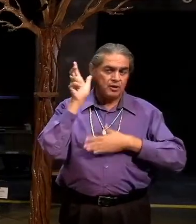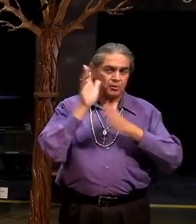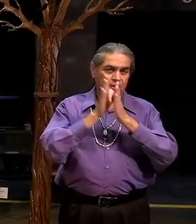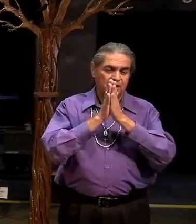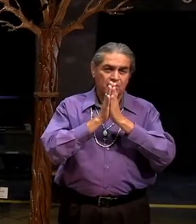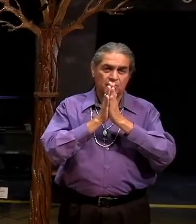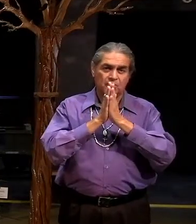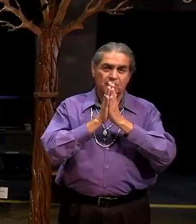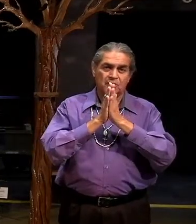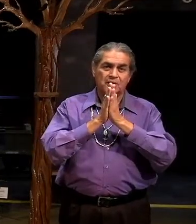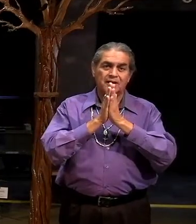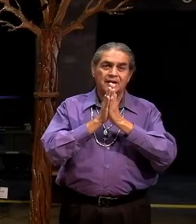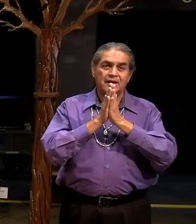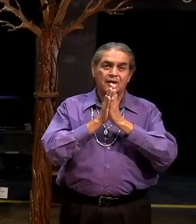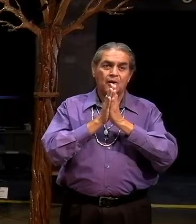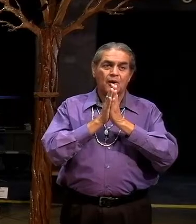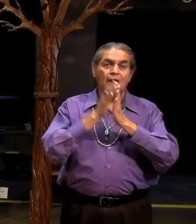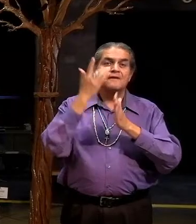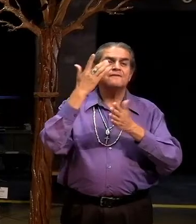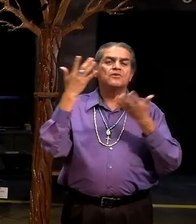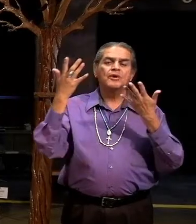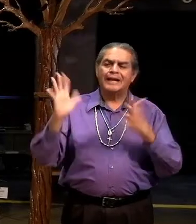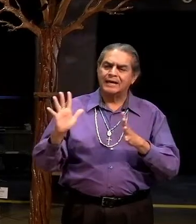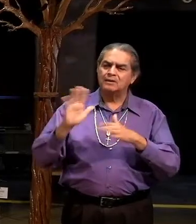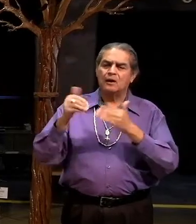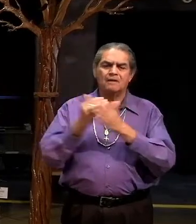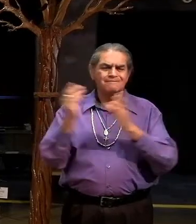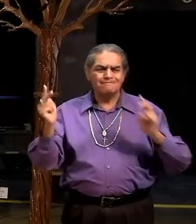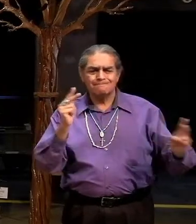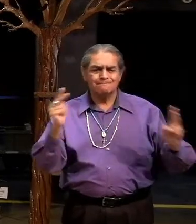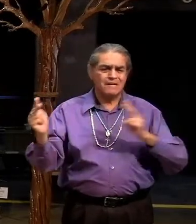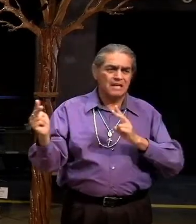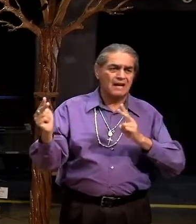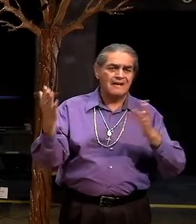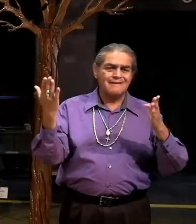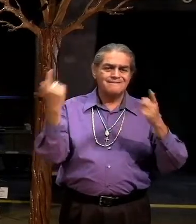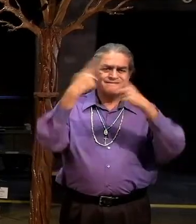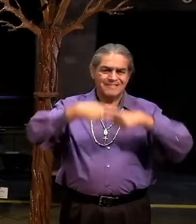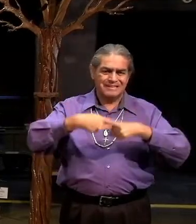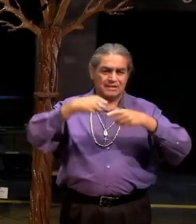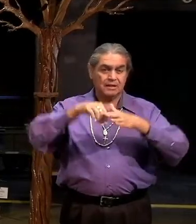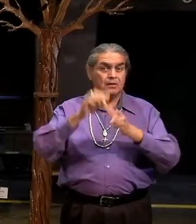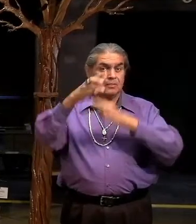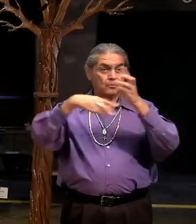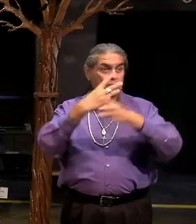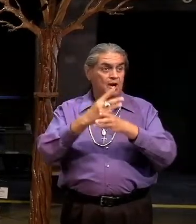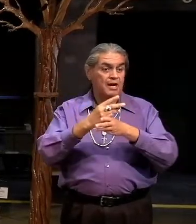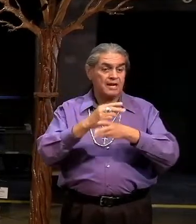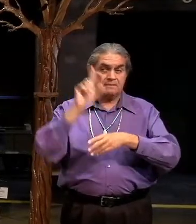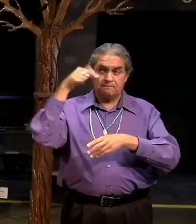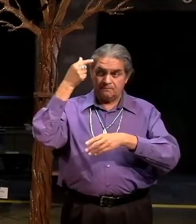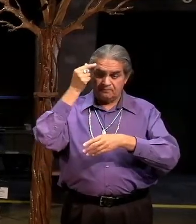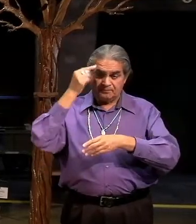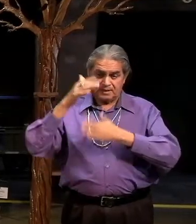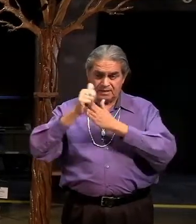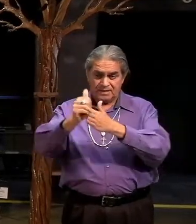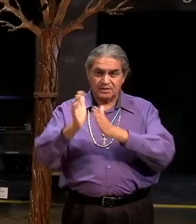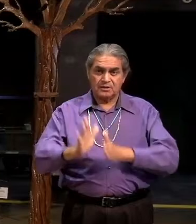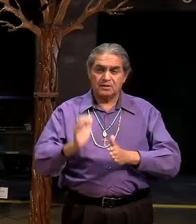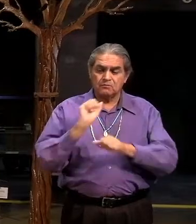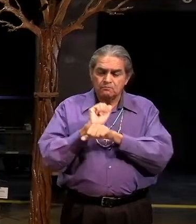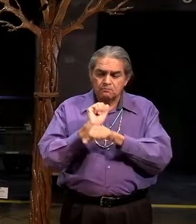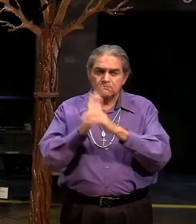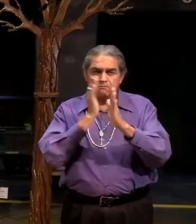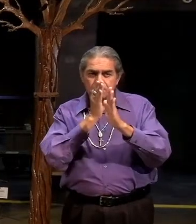prayer. For an end to all violent conflict in the world, and that government leaders work toward lasting